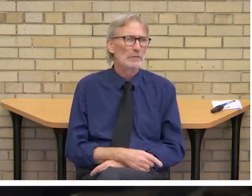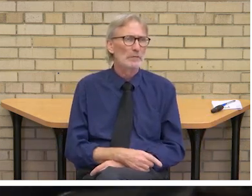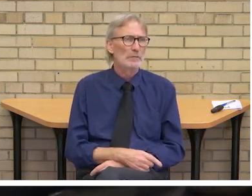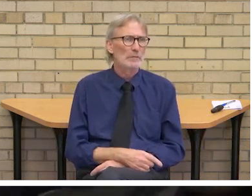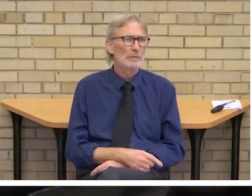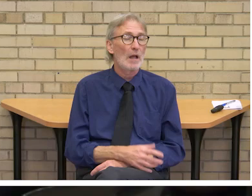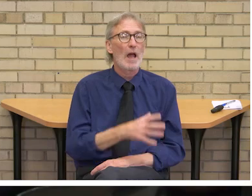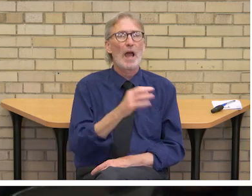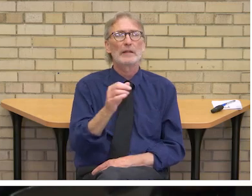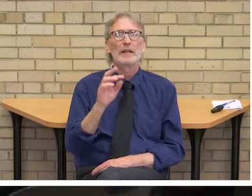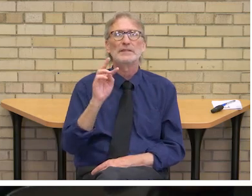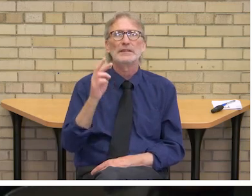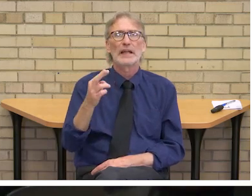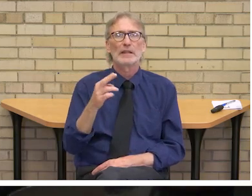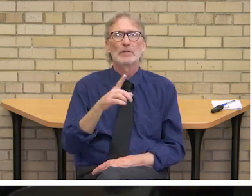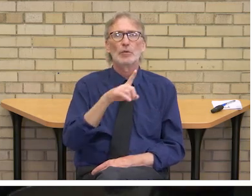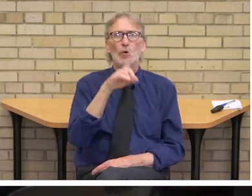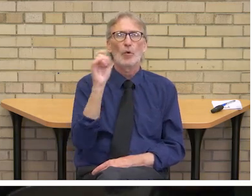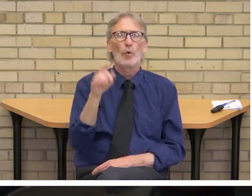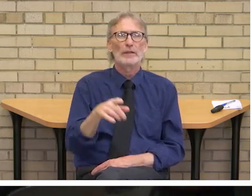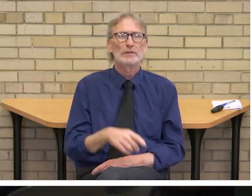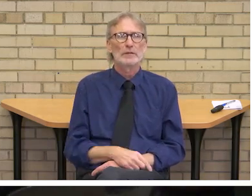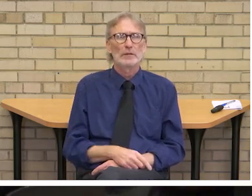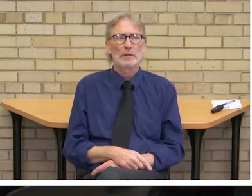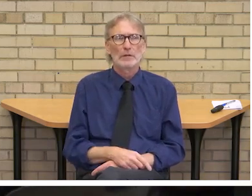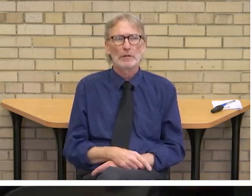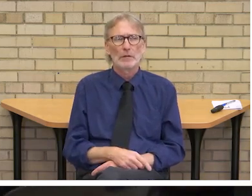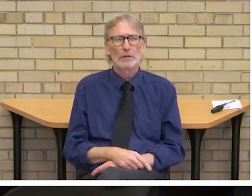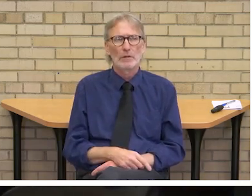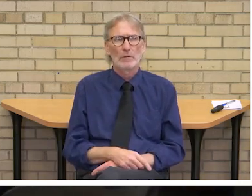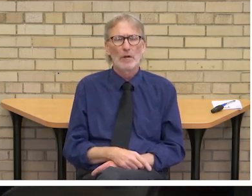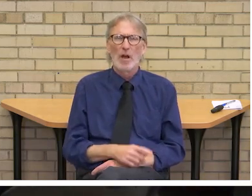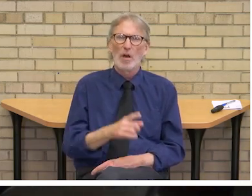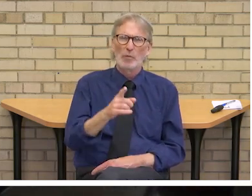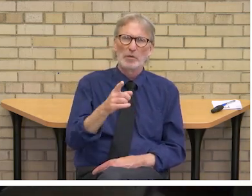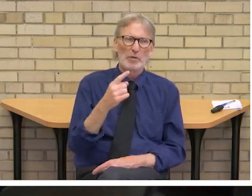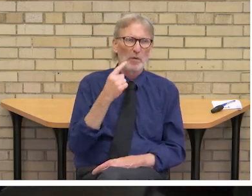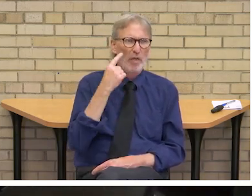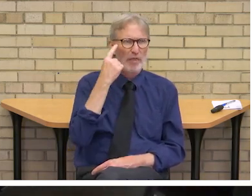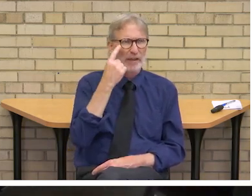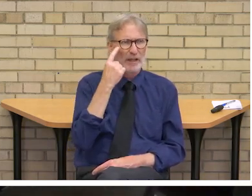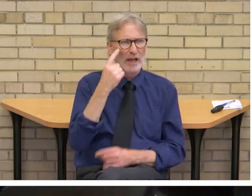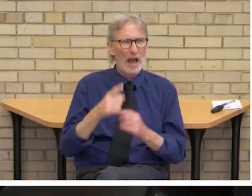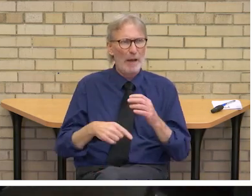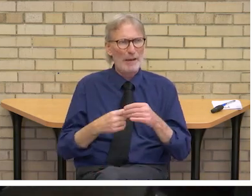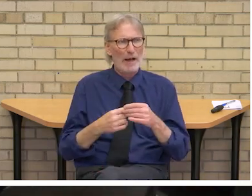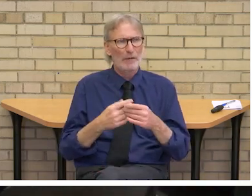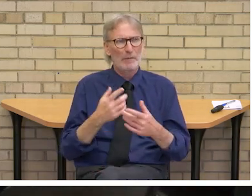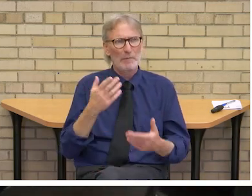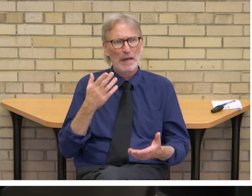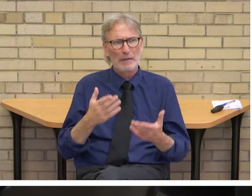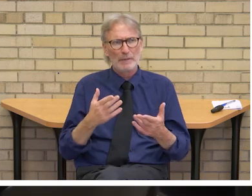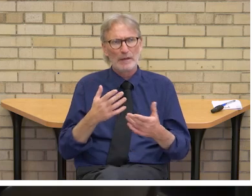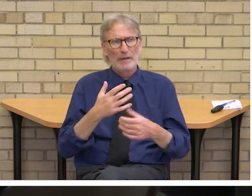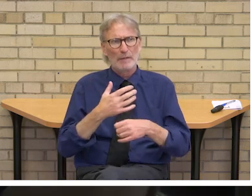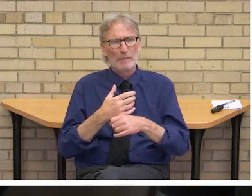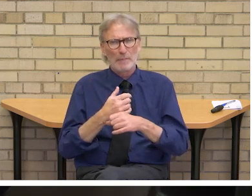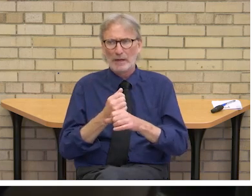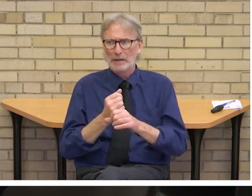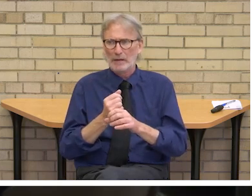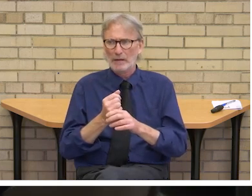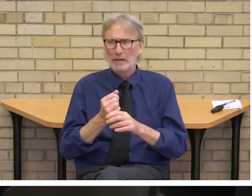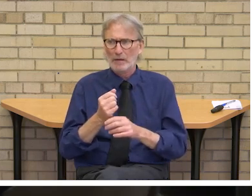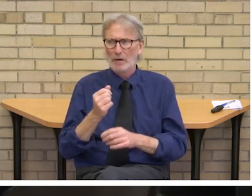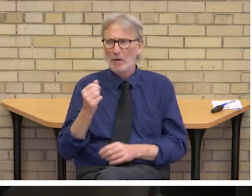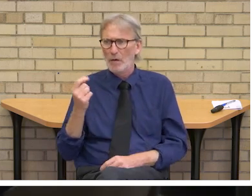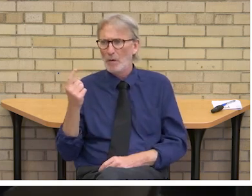And my other question is, was there ever any consideration to making one of the sidewalks for the bikes, the